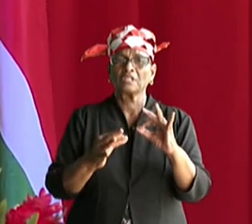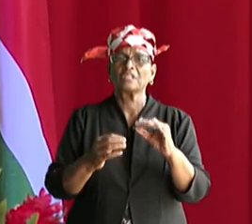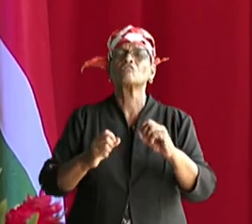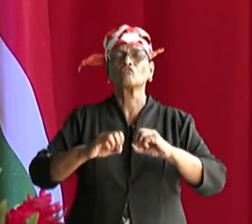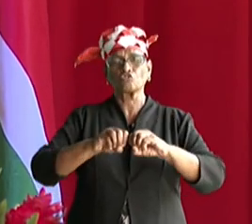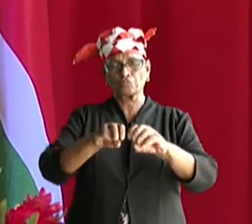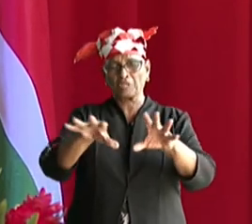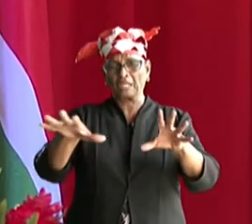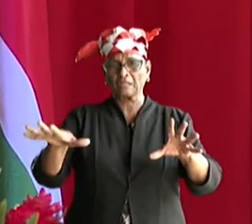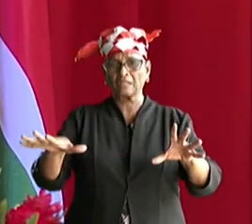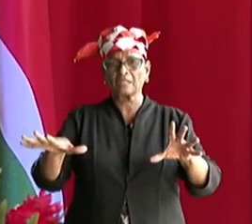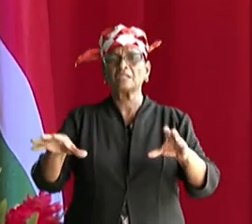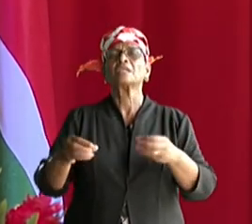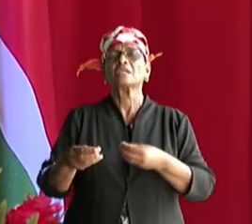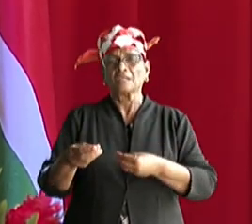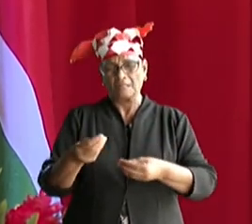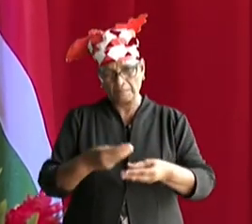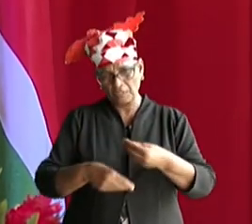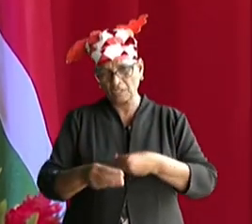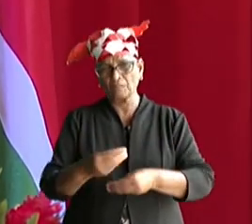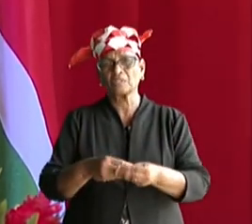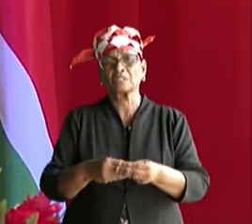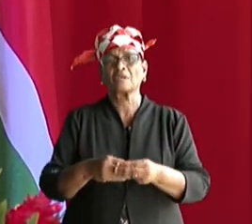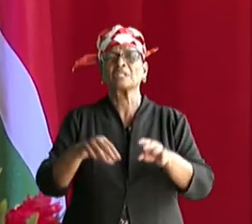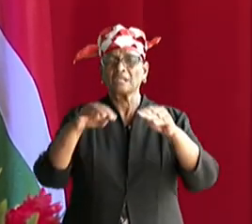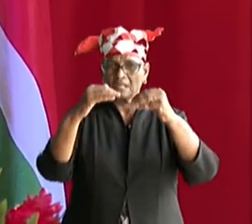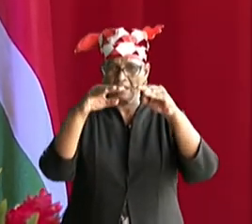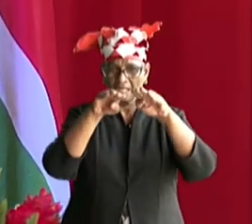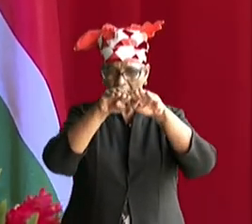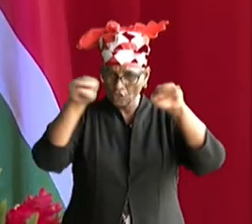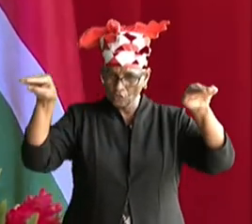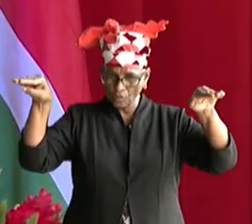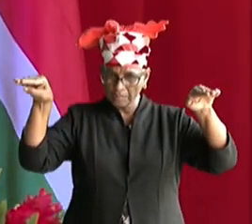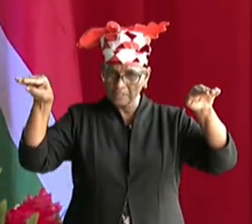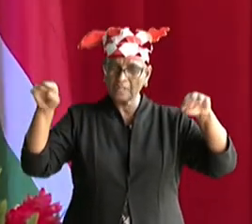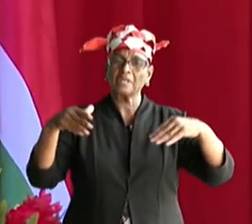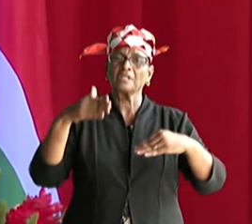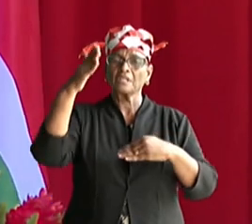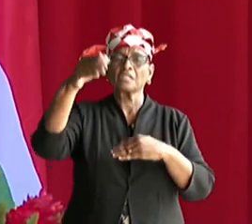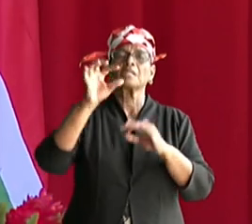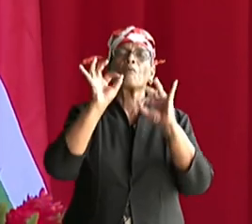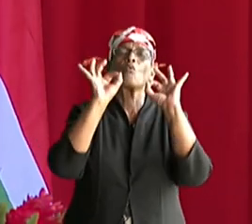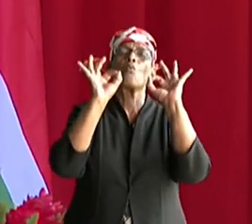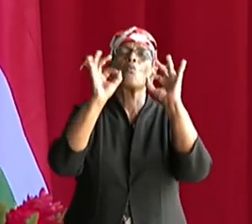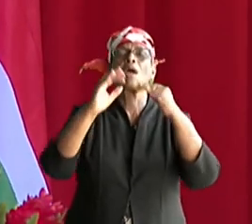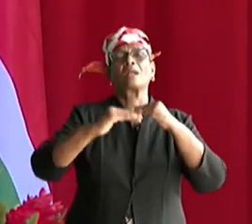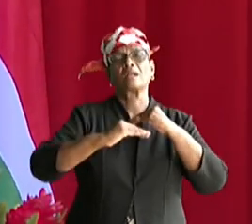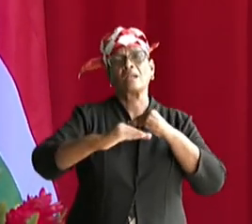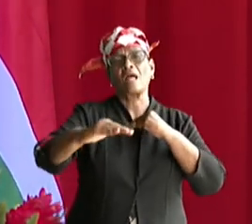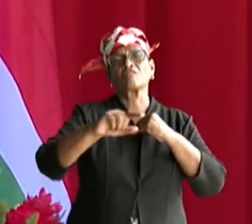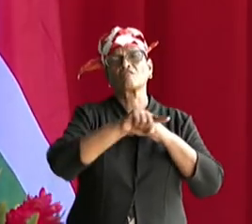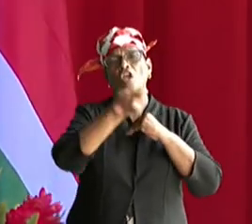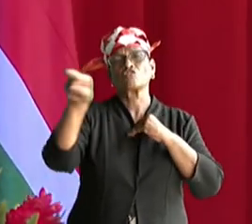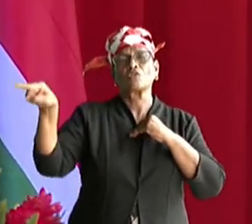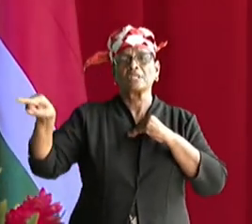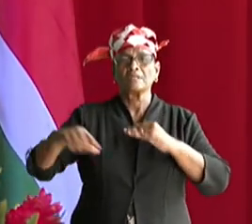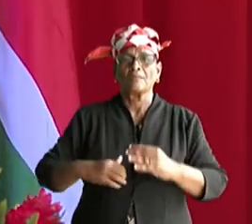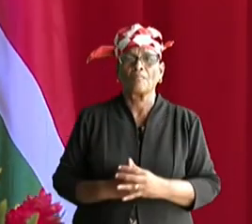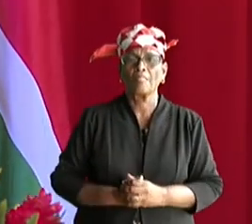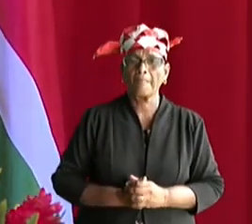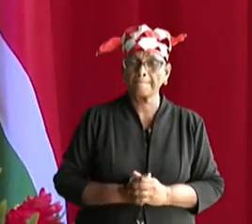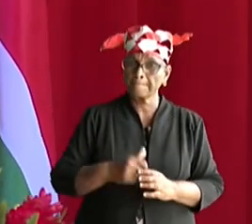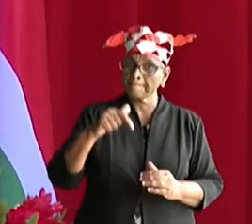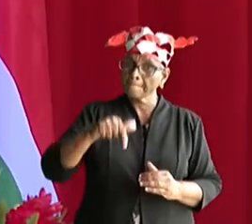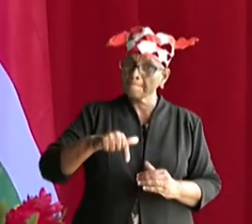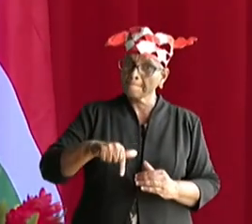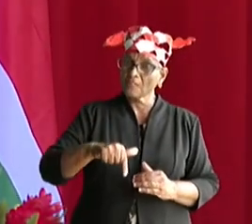prosperity, democracy to flourish in this beautiful land of yours. On behalf